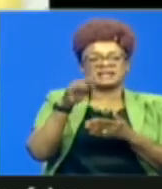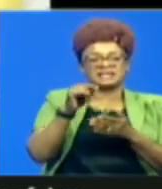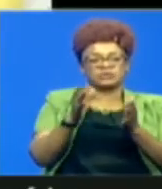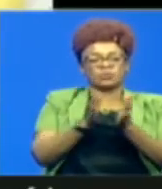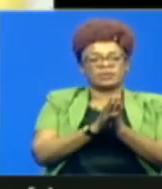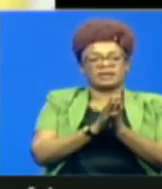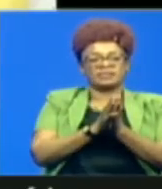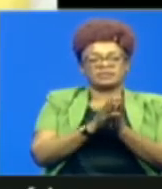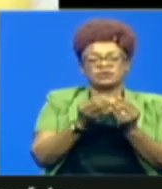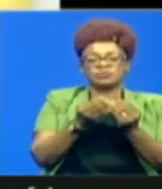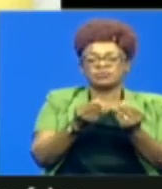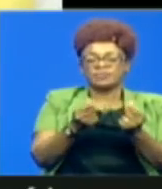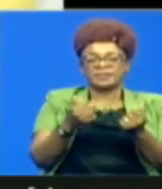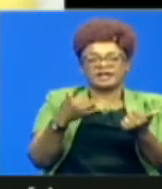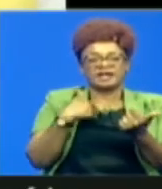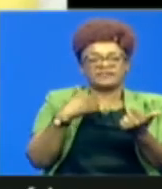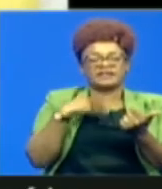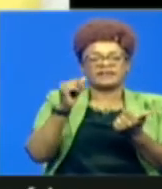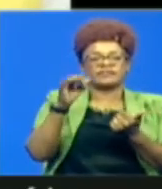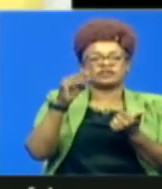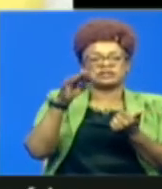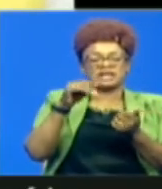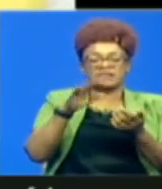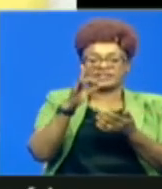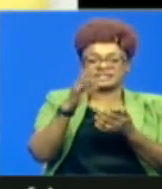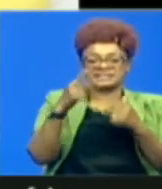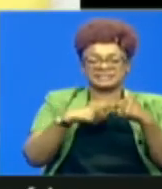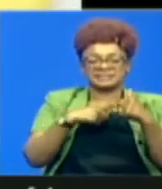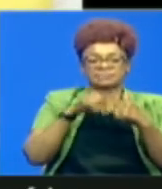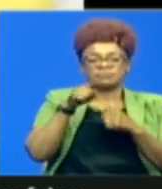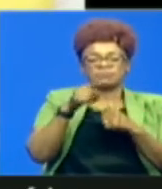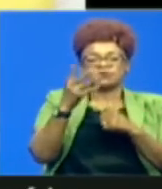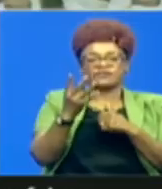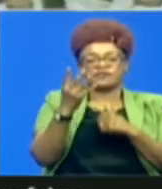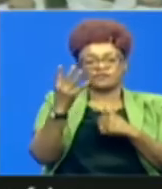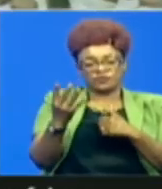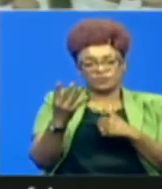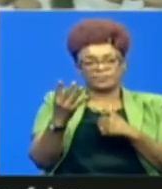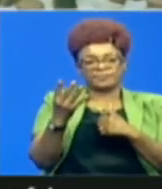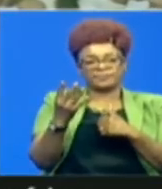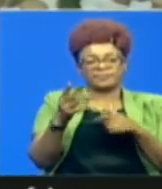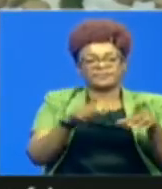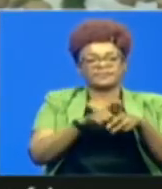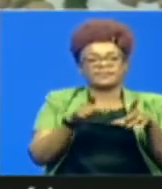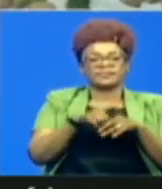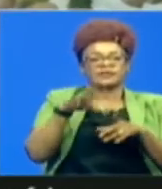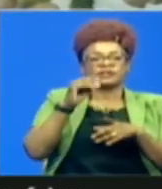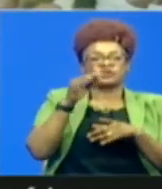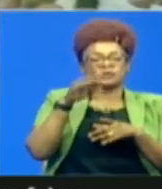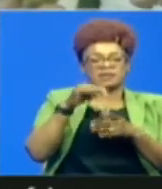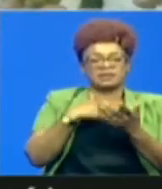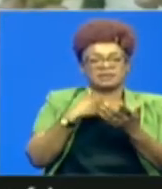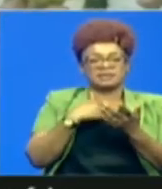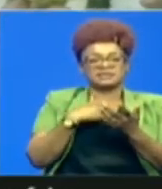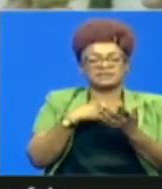smooth variety having an aflatoxin level of 36.44, while the chocolate one had a